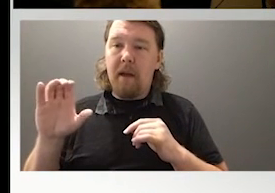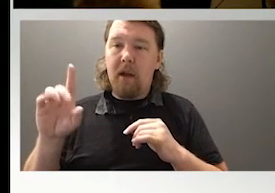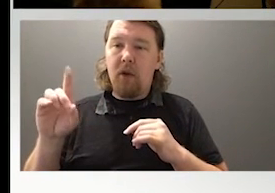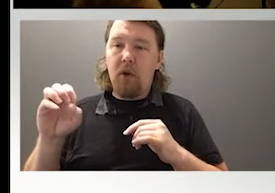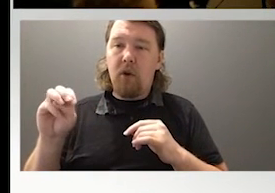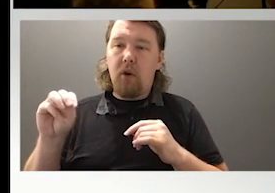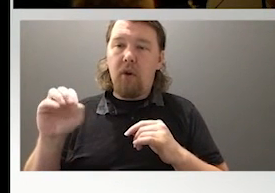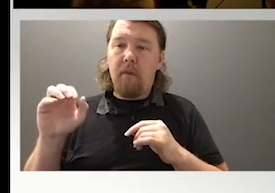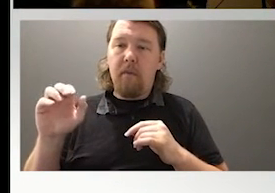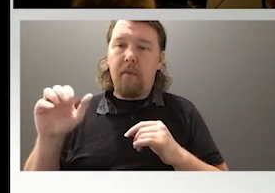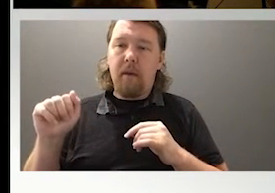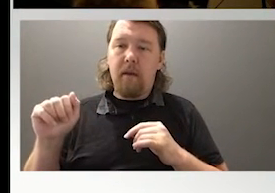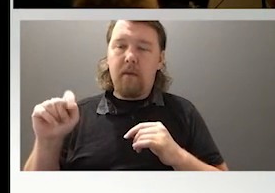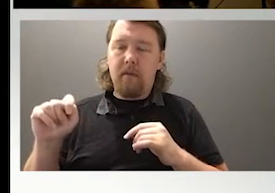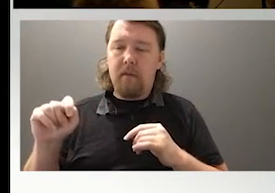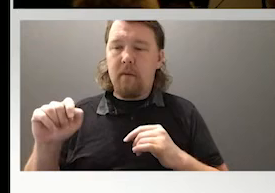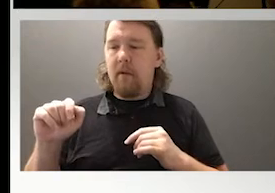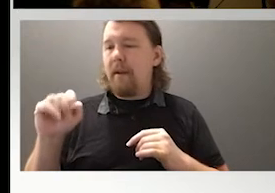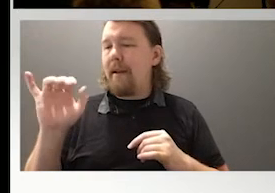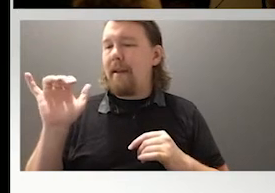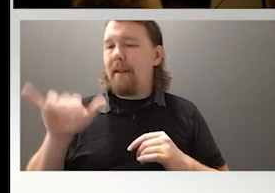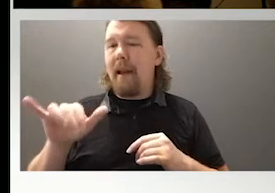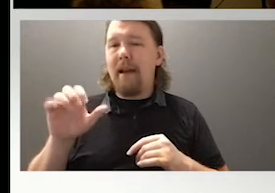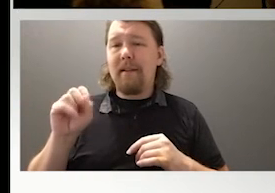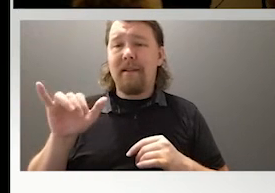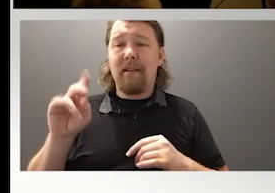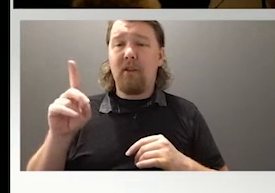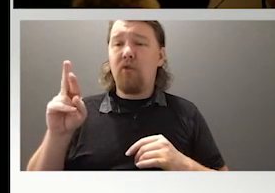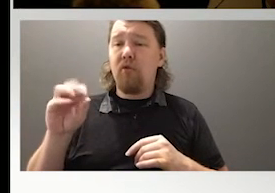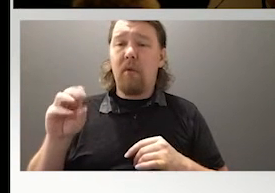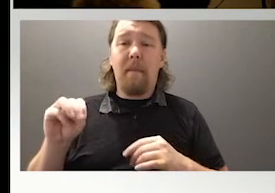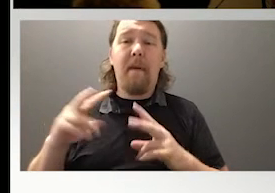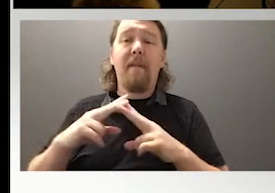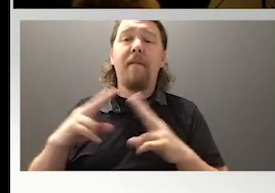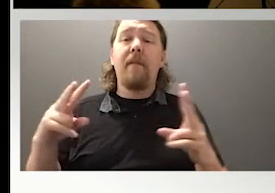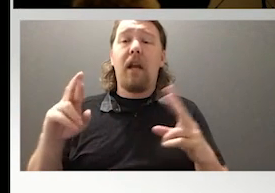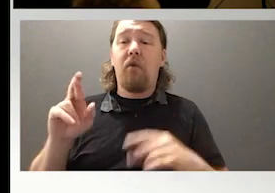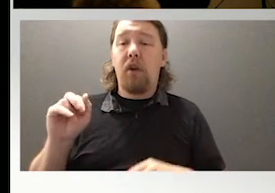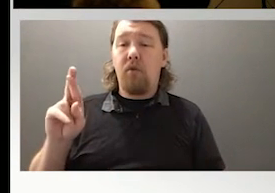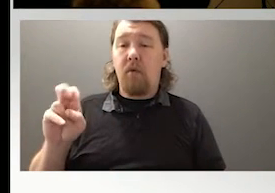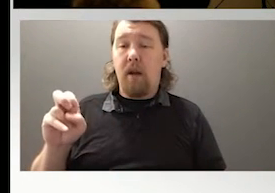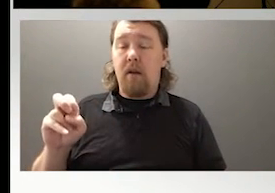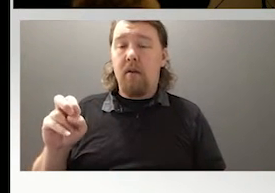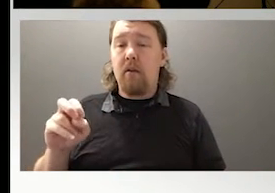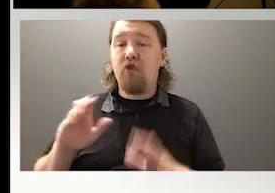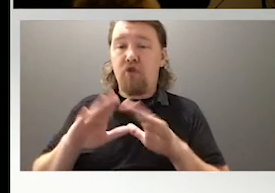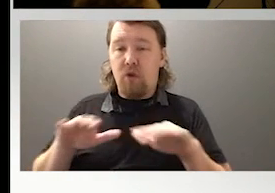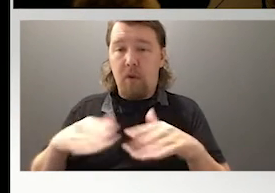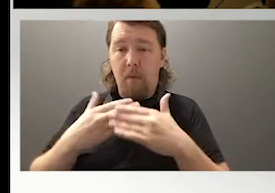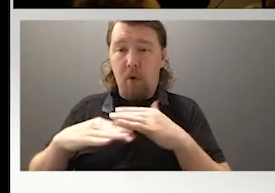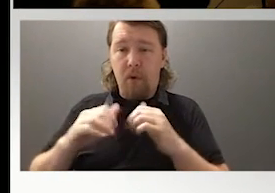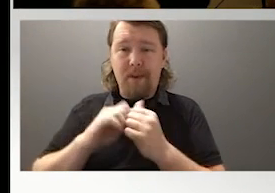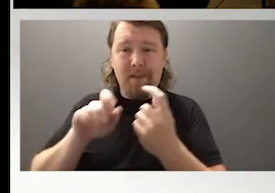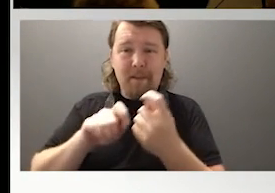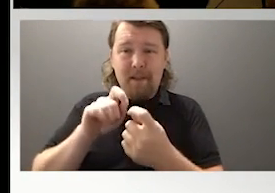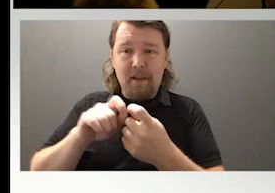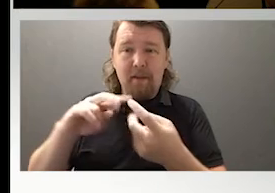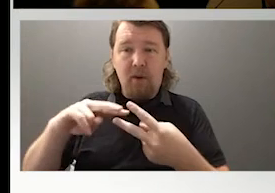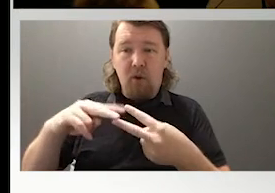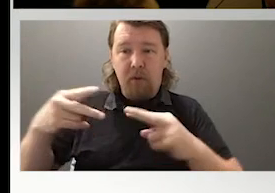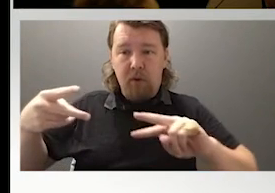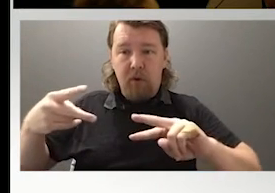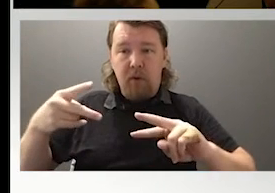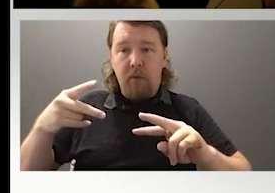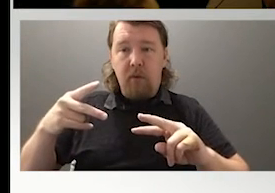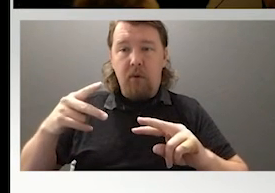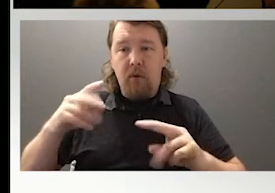this is a syndrome that is very rare. Children are born with a specific chromosomal